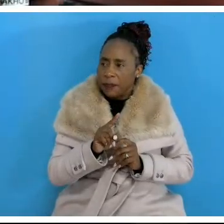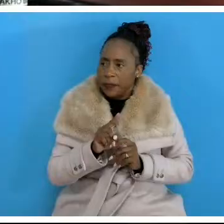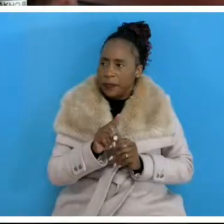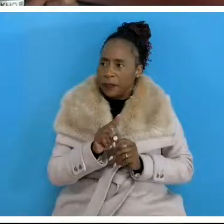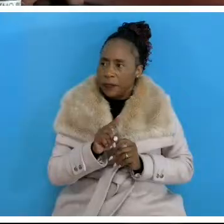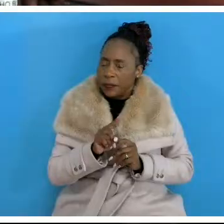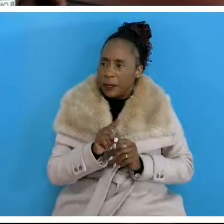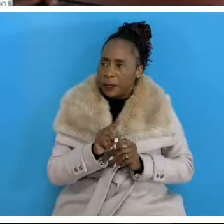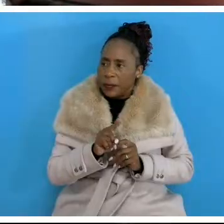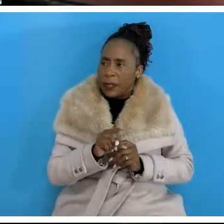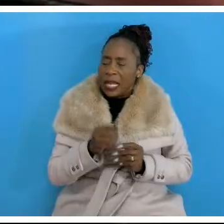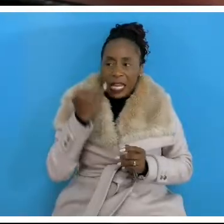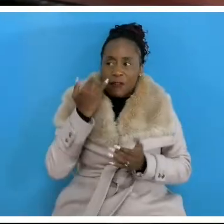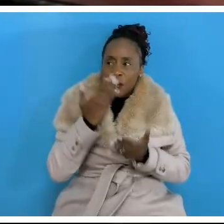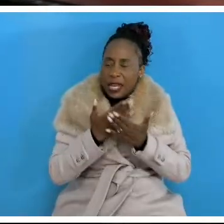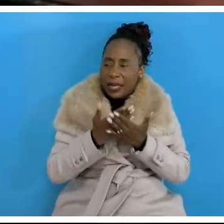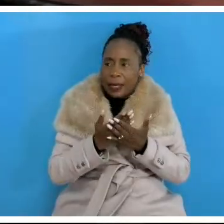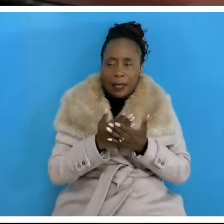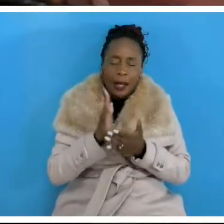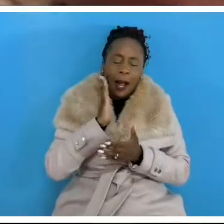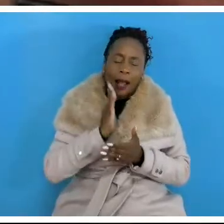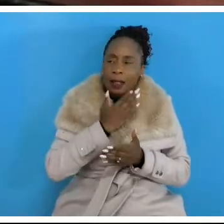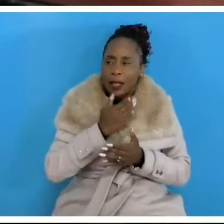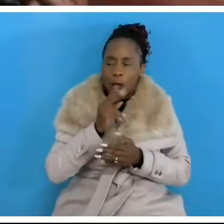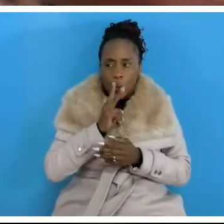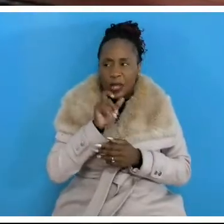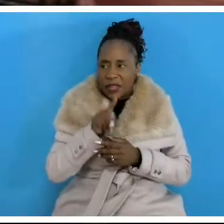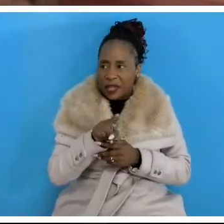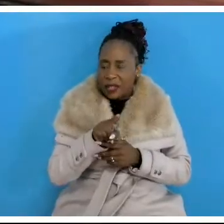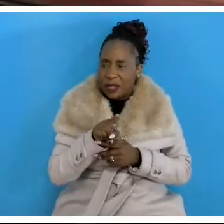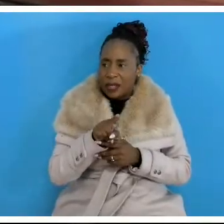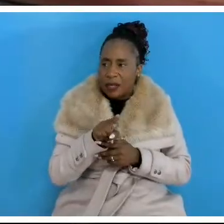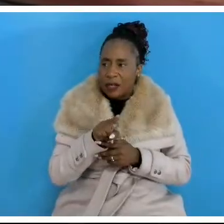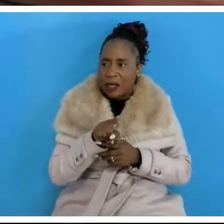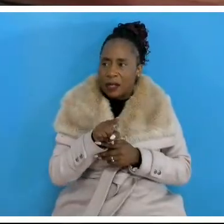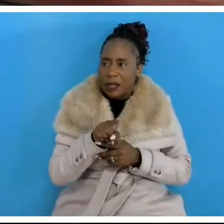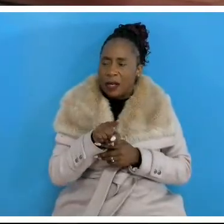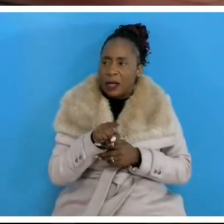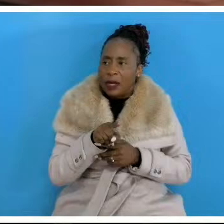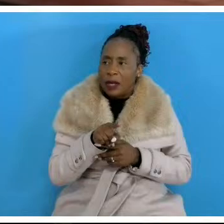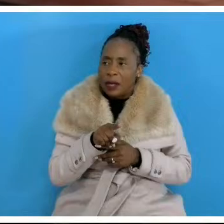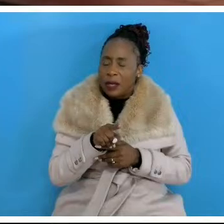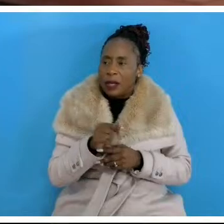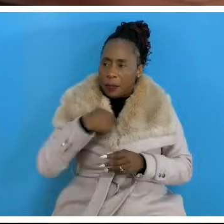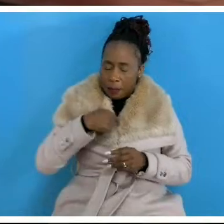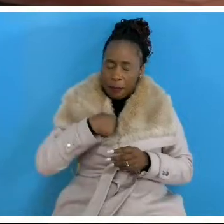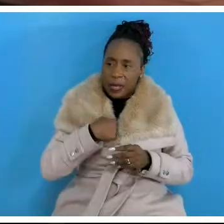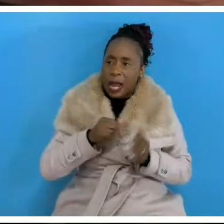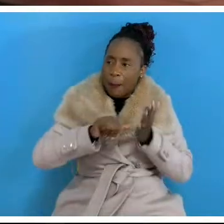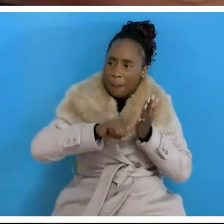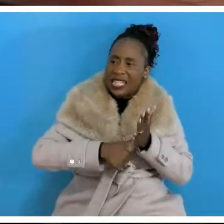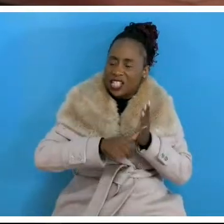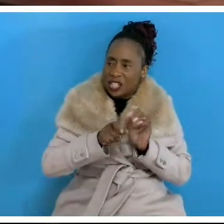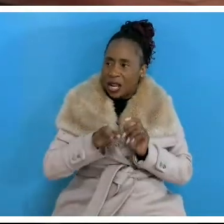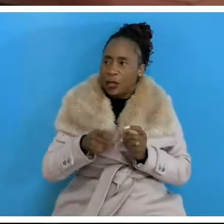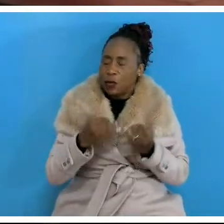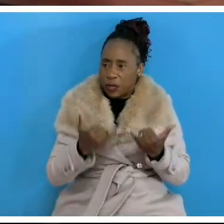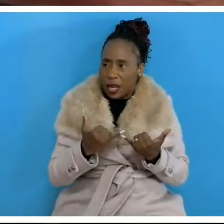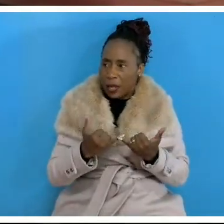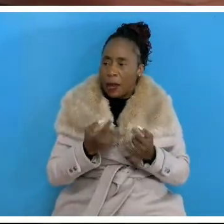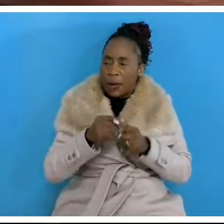members, if you can kindly look into that for, not just for me, for everybody else now. I'm a pensioner today, but do you